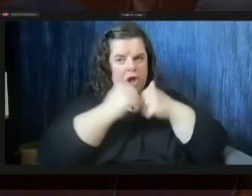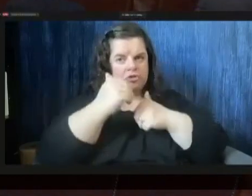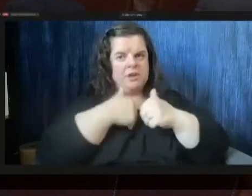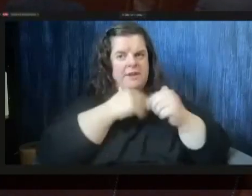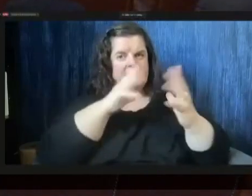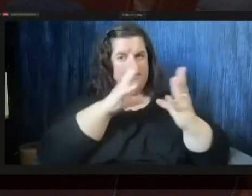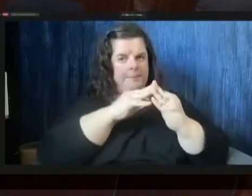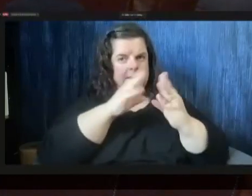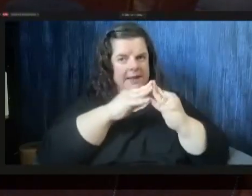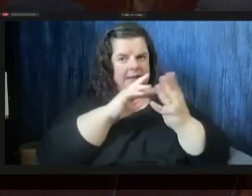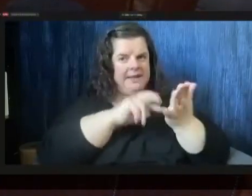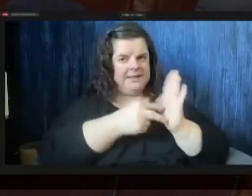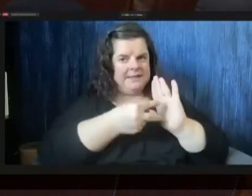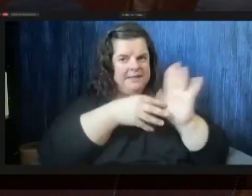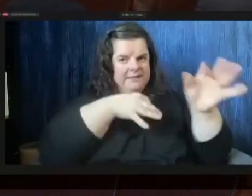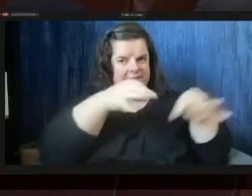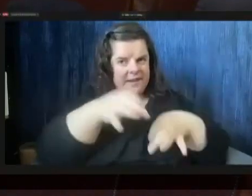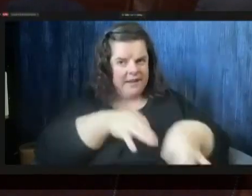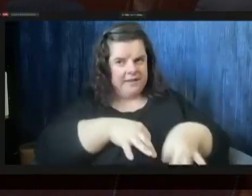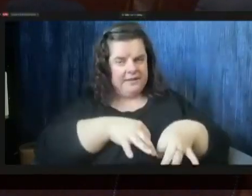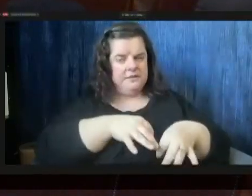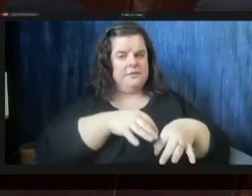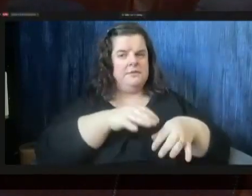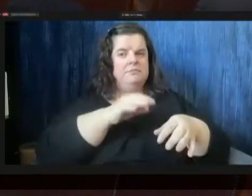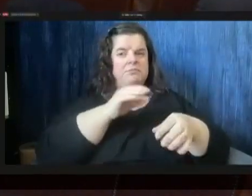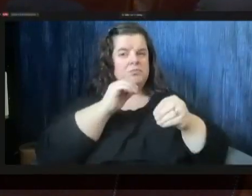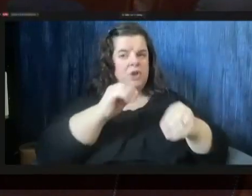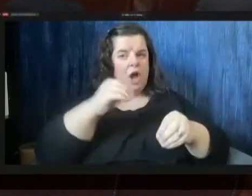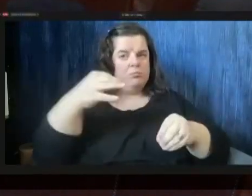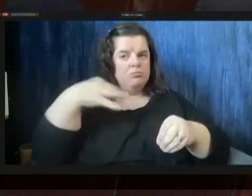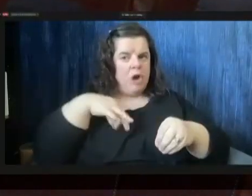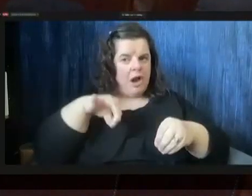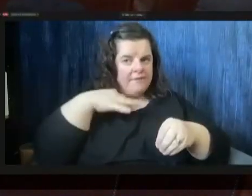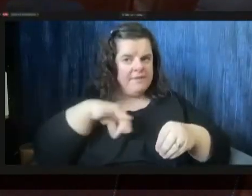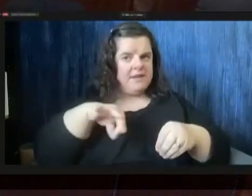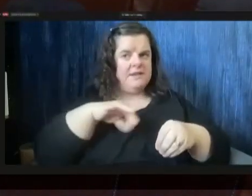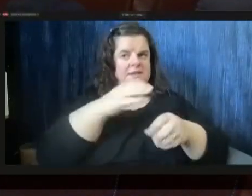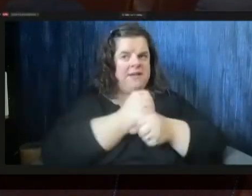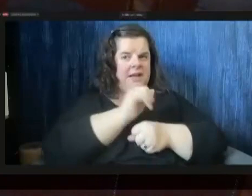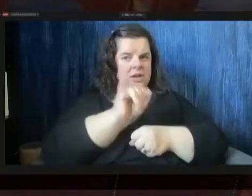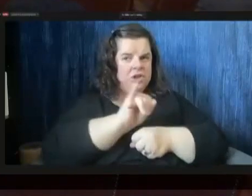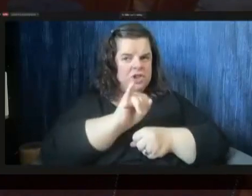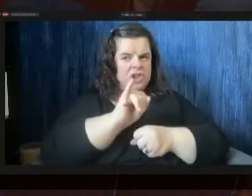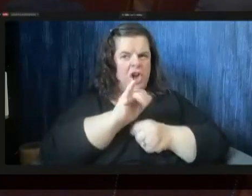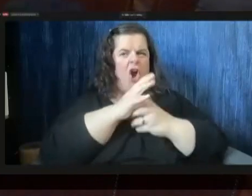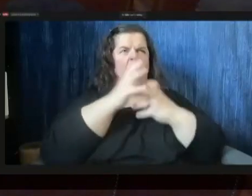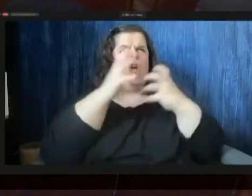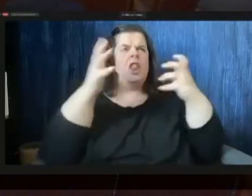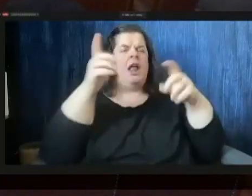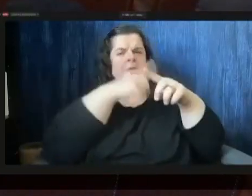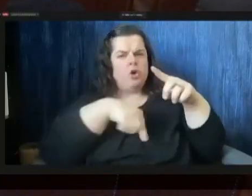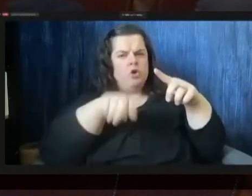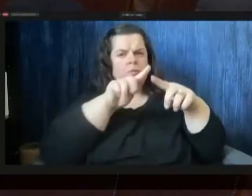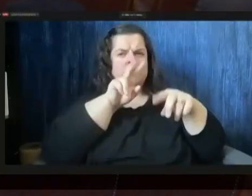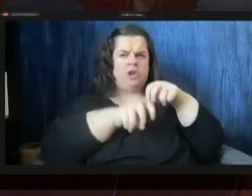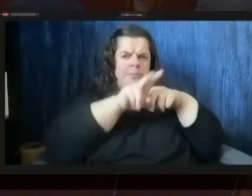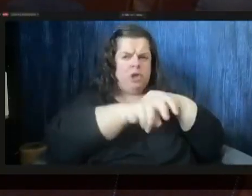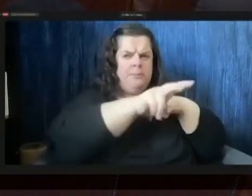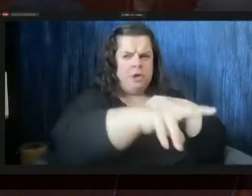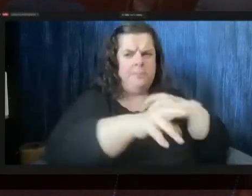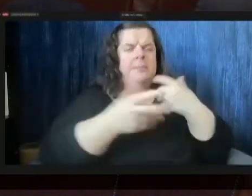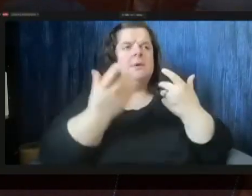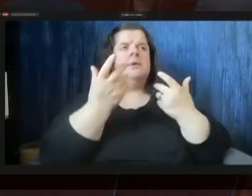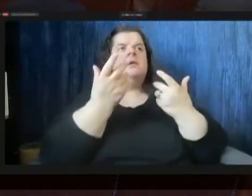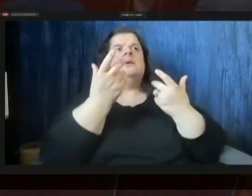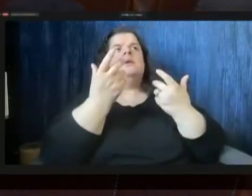meetings defined, we became a nonprofit, we got our insurance, we did all of that. We jumped through all of those hoops. So it's extremely disappointing